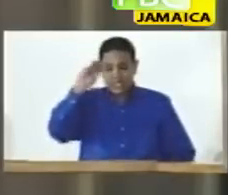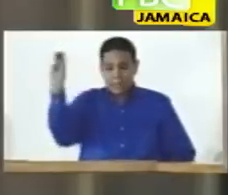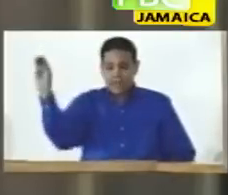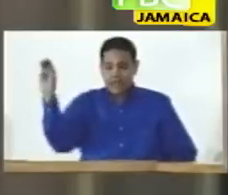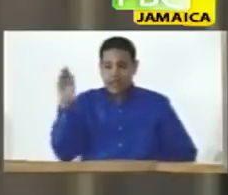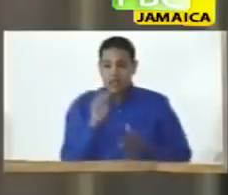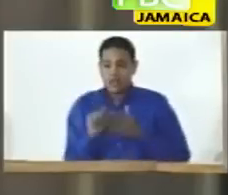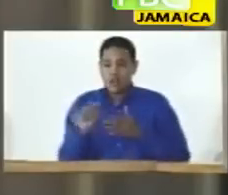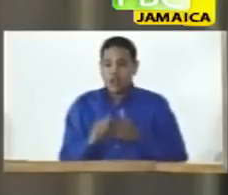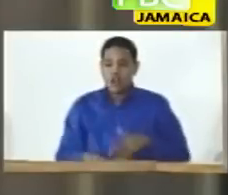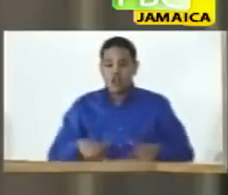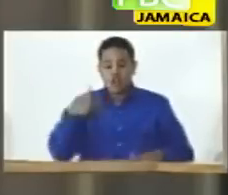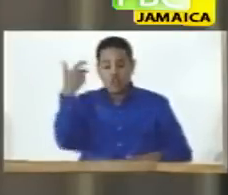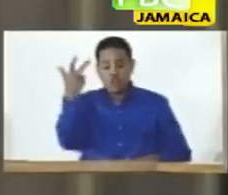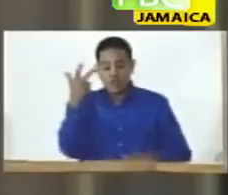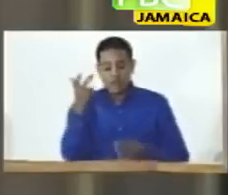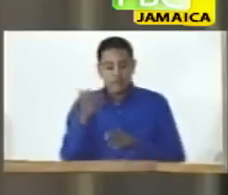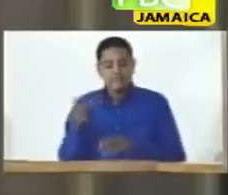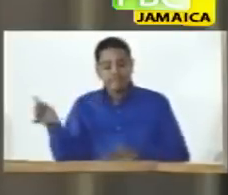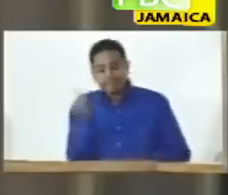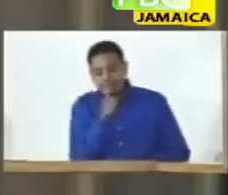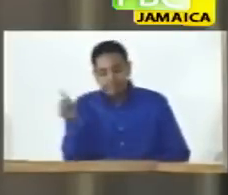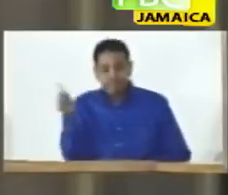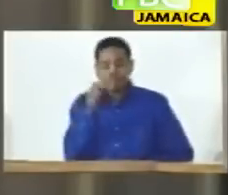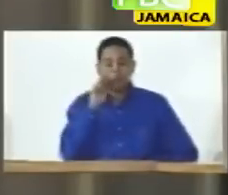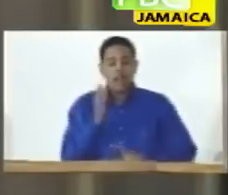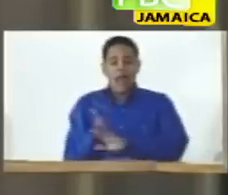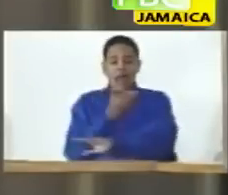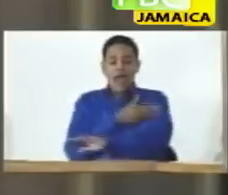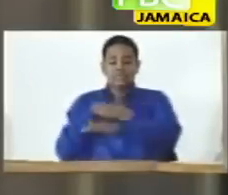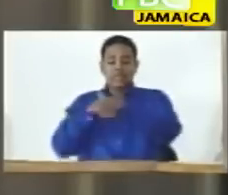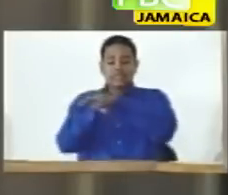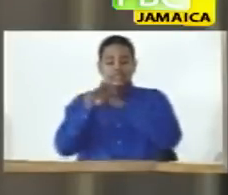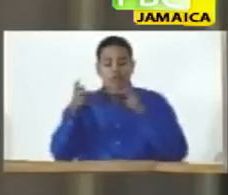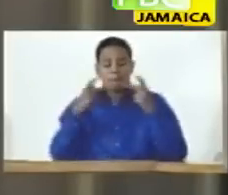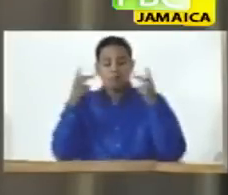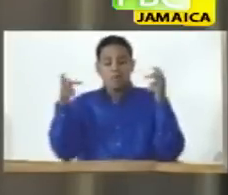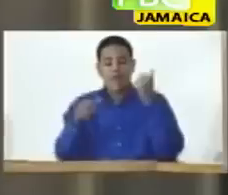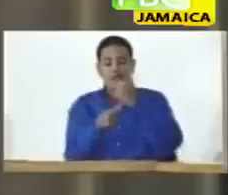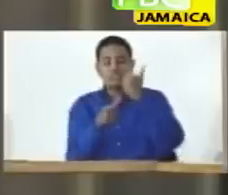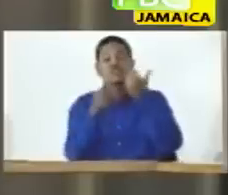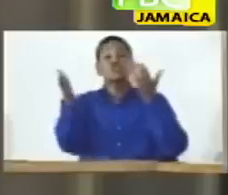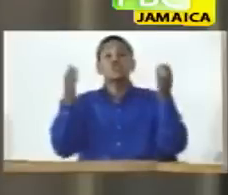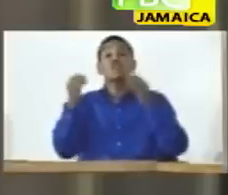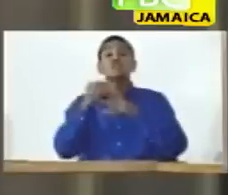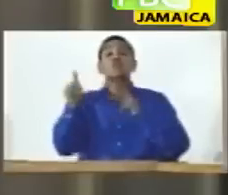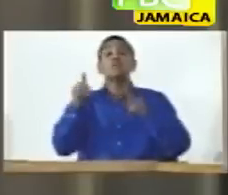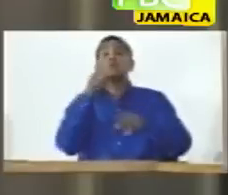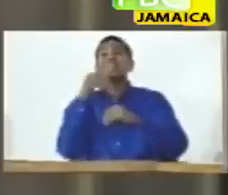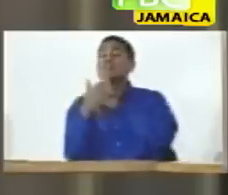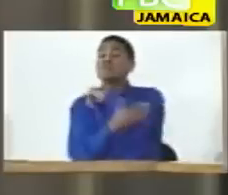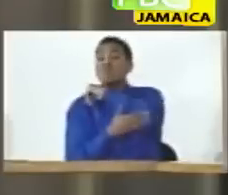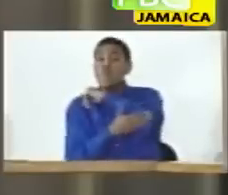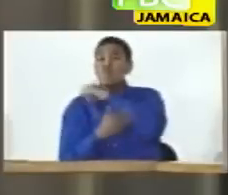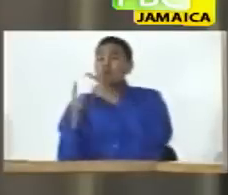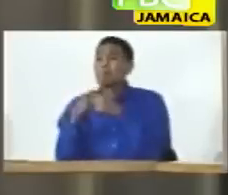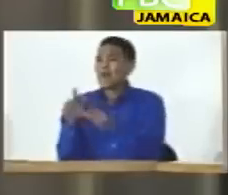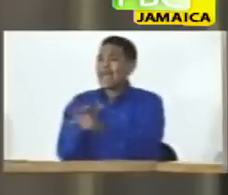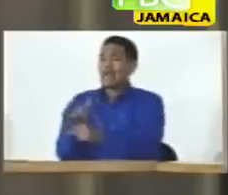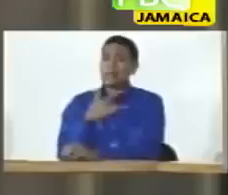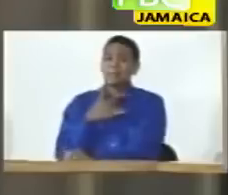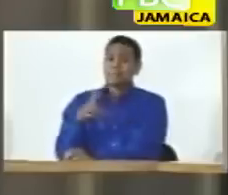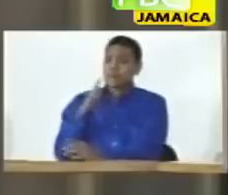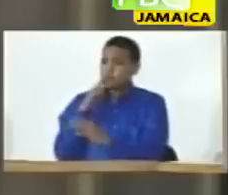3 mobile units that will enhance accessibility to public assistance services to persons in rural and